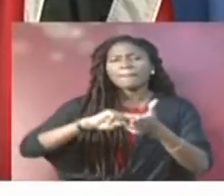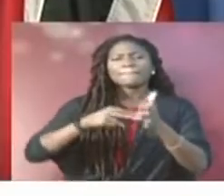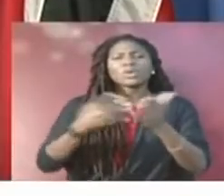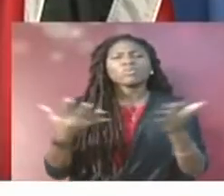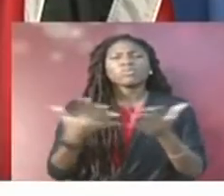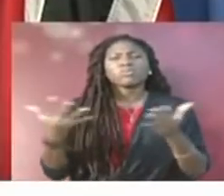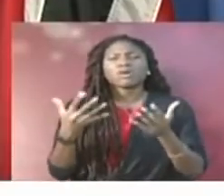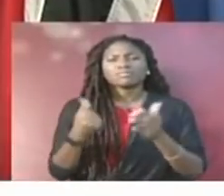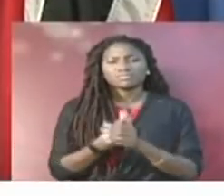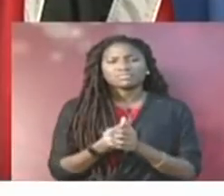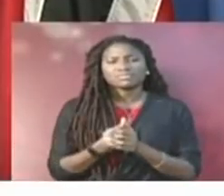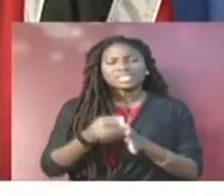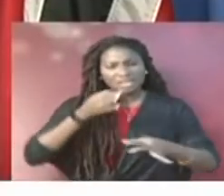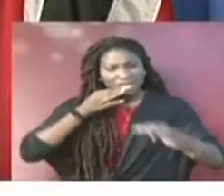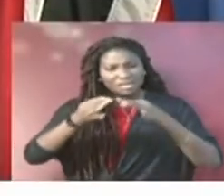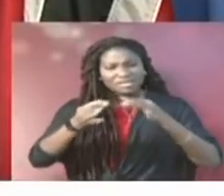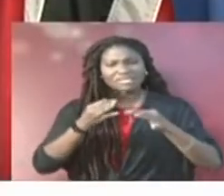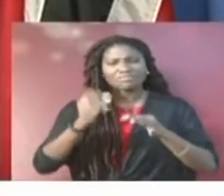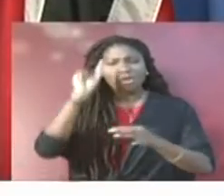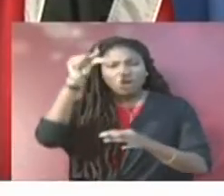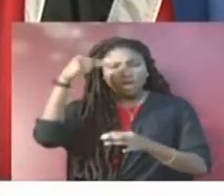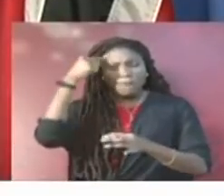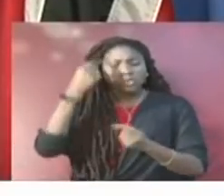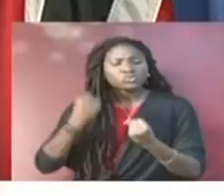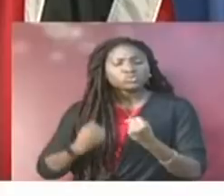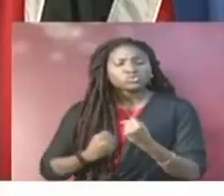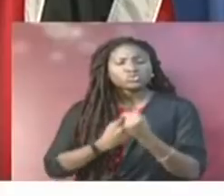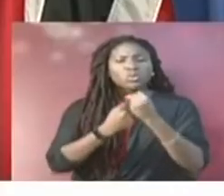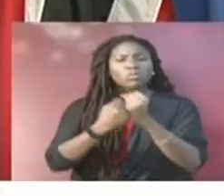country provides to its population